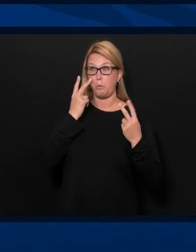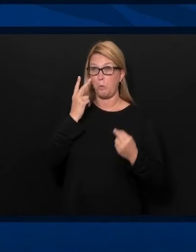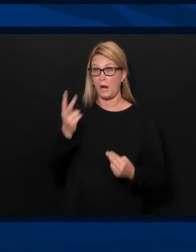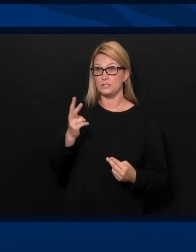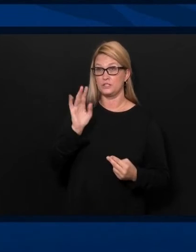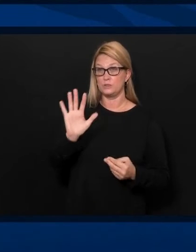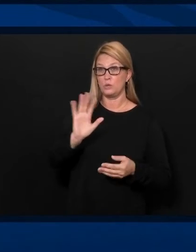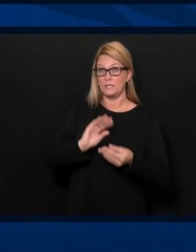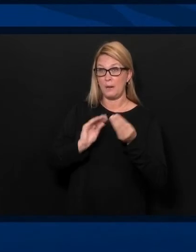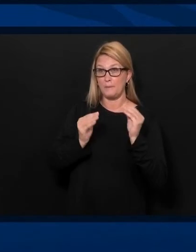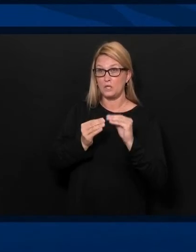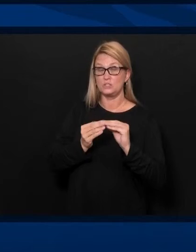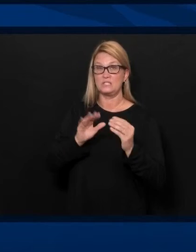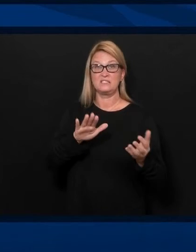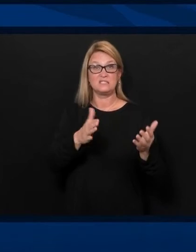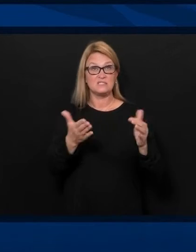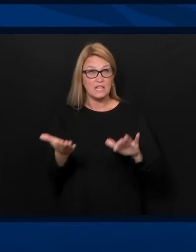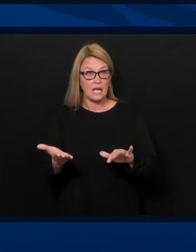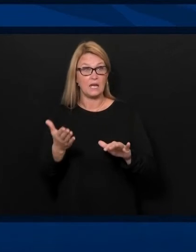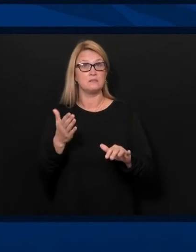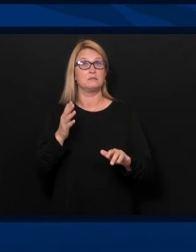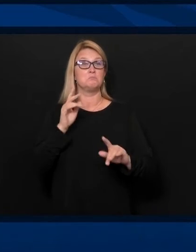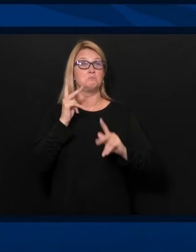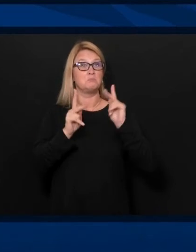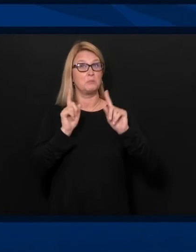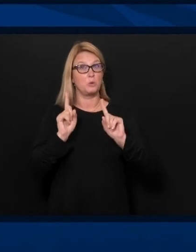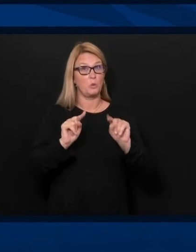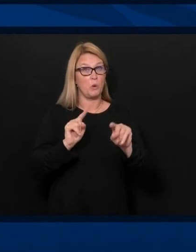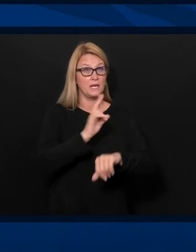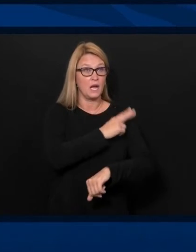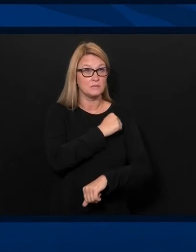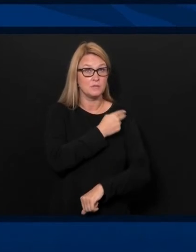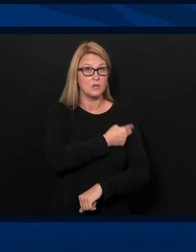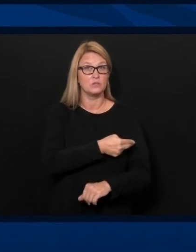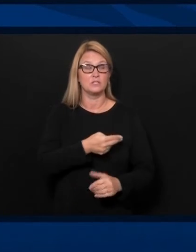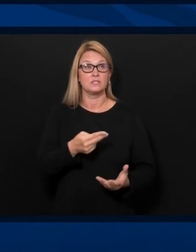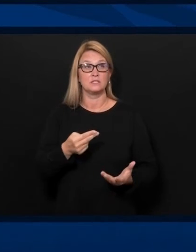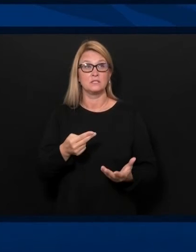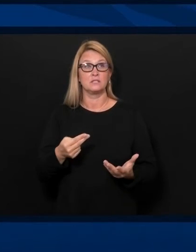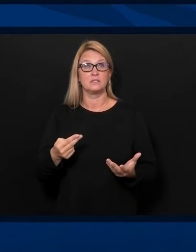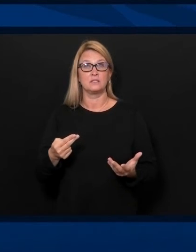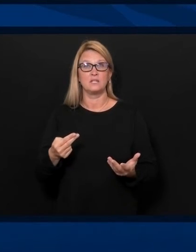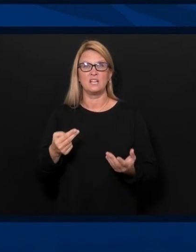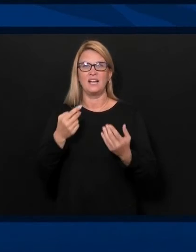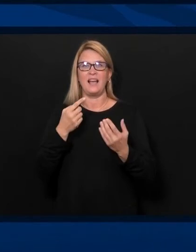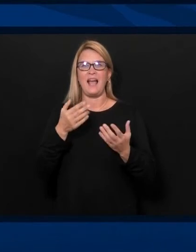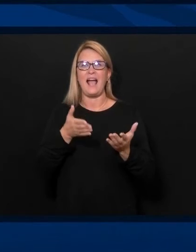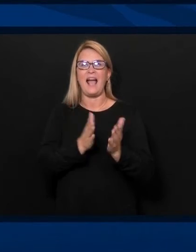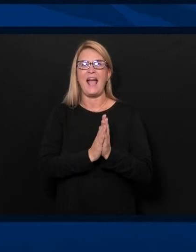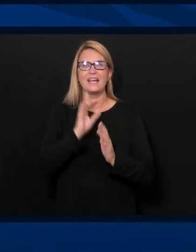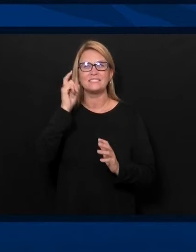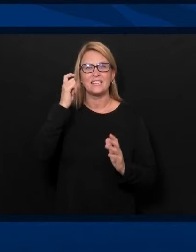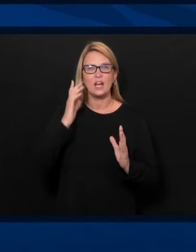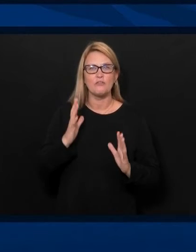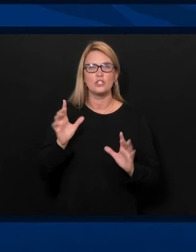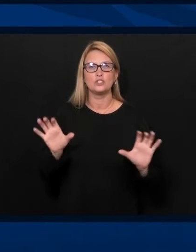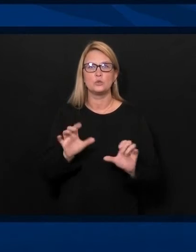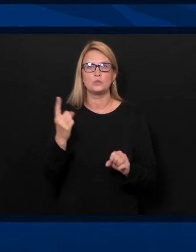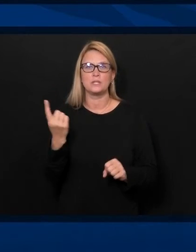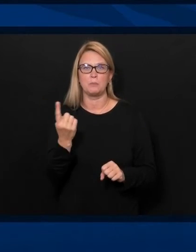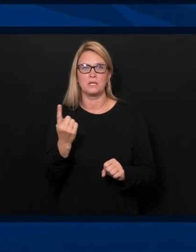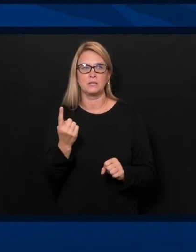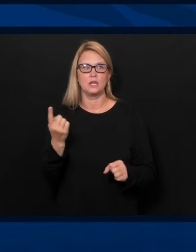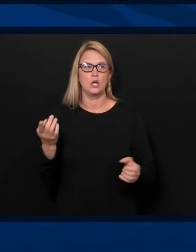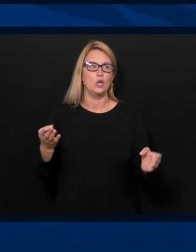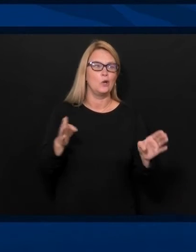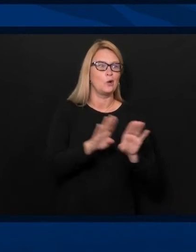and looking at the number of people going to the hospitals. And they're saying, have the governor do something, close something, do something, move